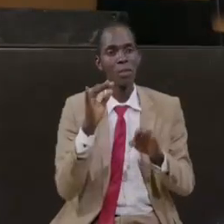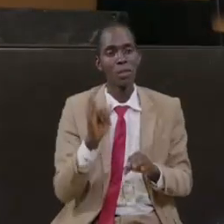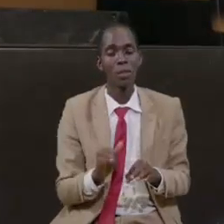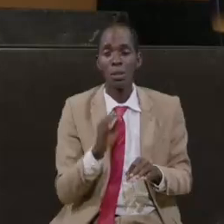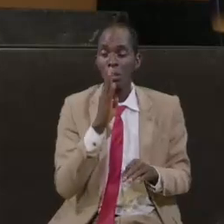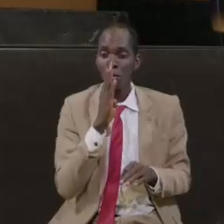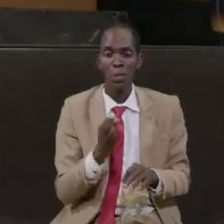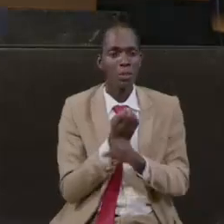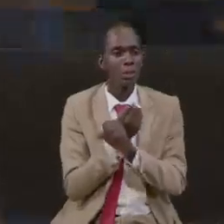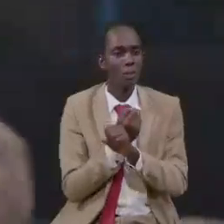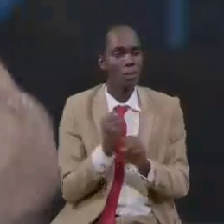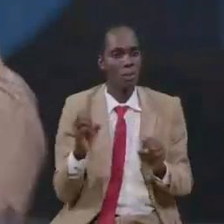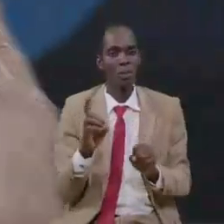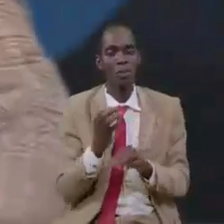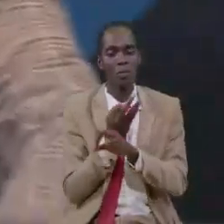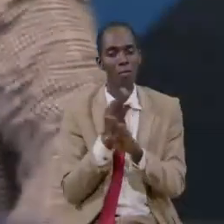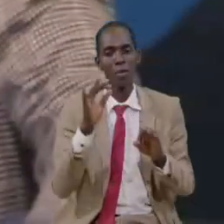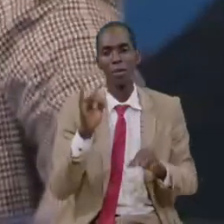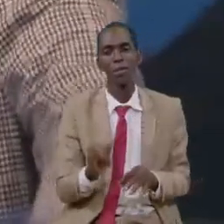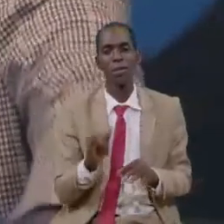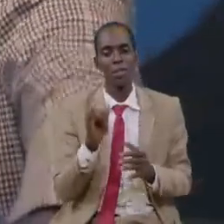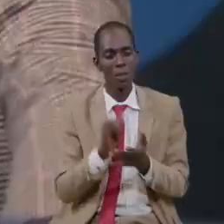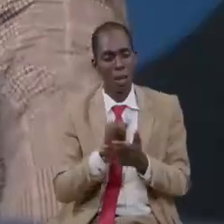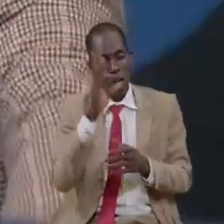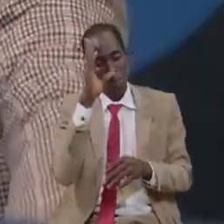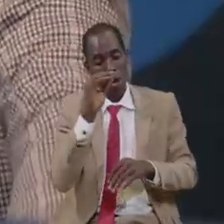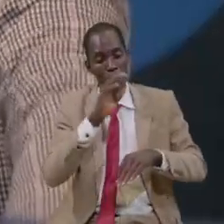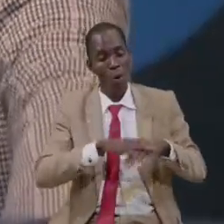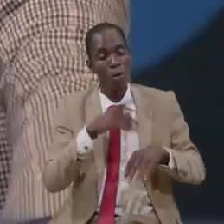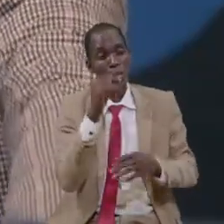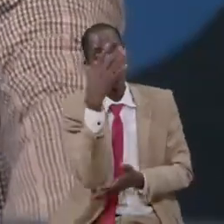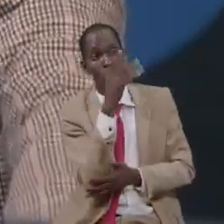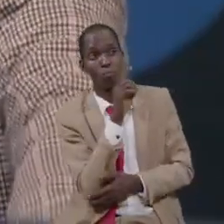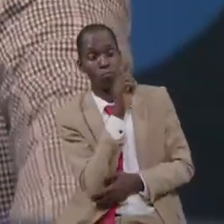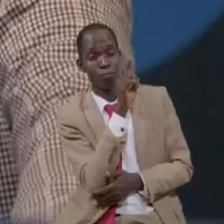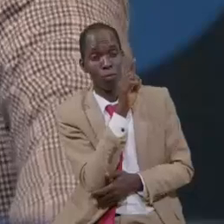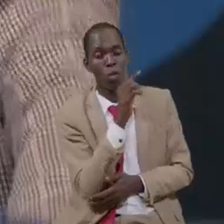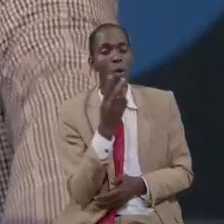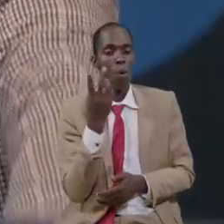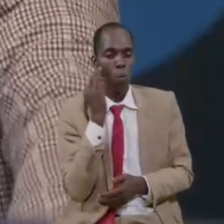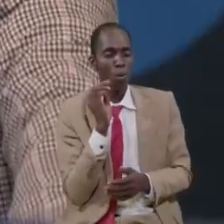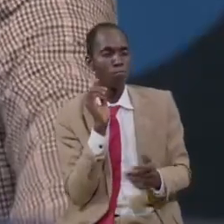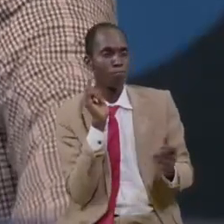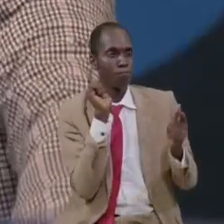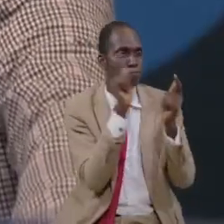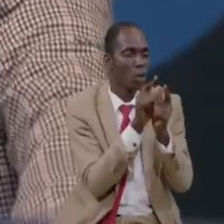being justified freely. That man on the tree, he was rich, but none of his money.